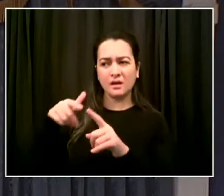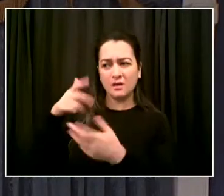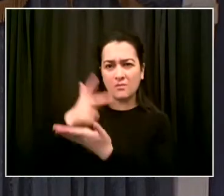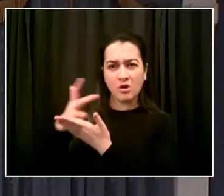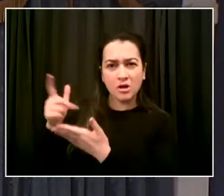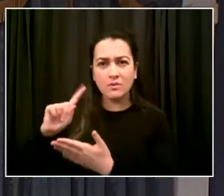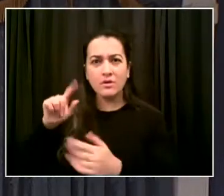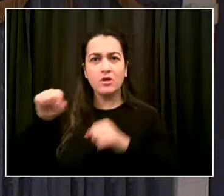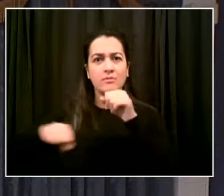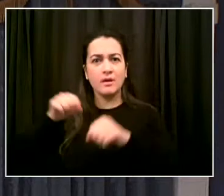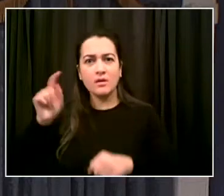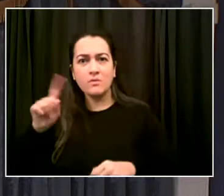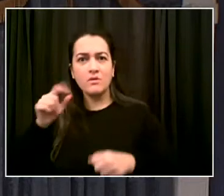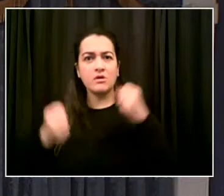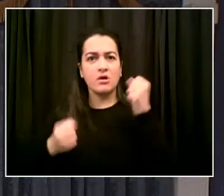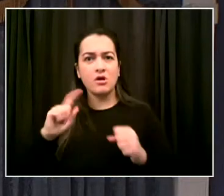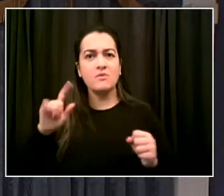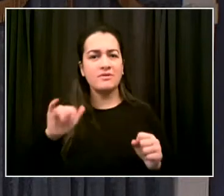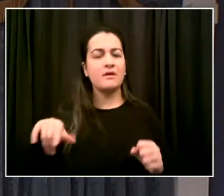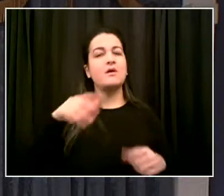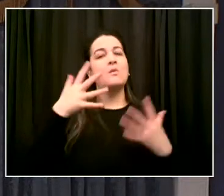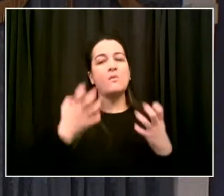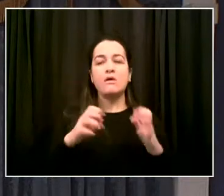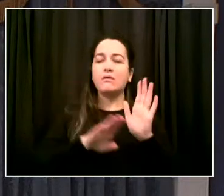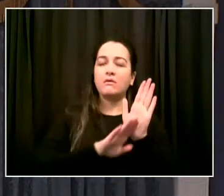Thank you so much, Jimmy, and